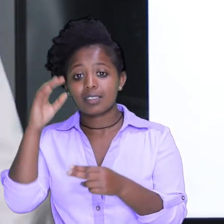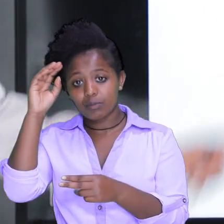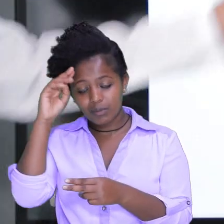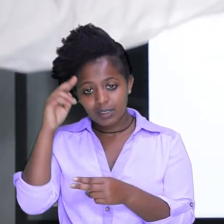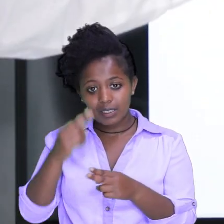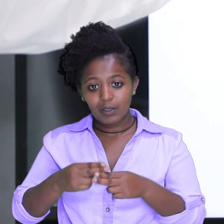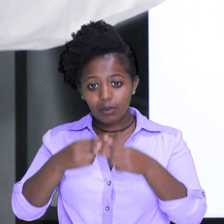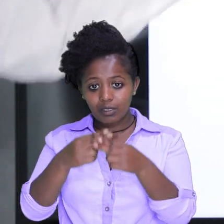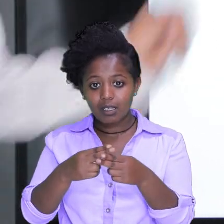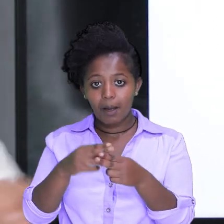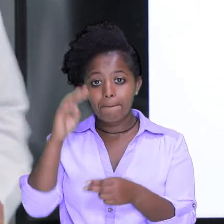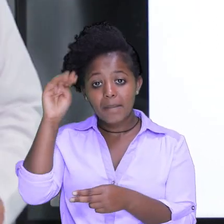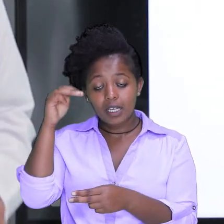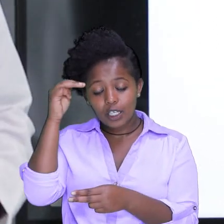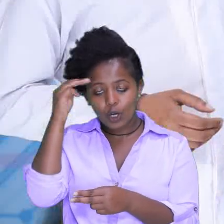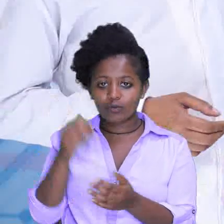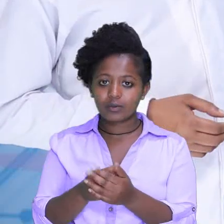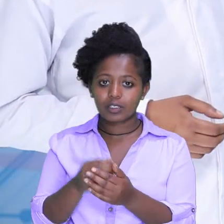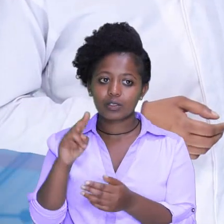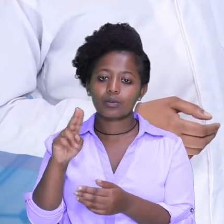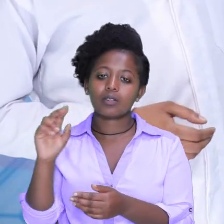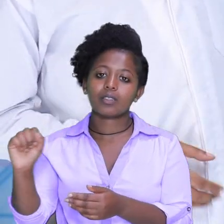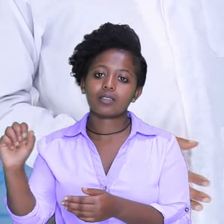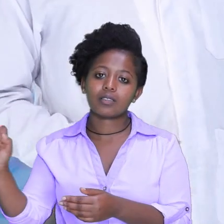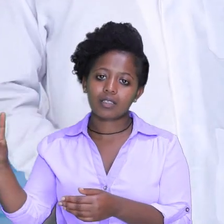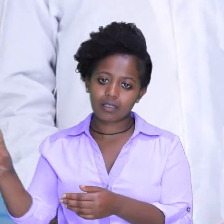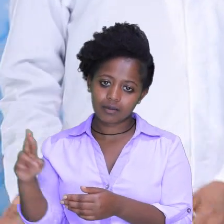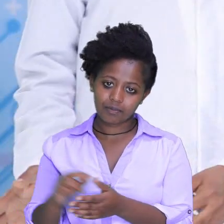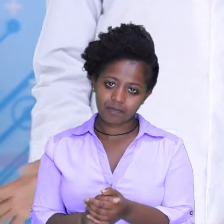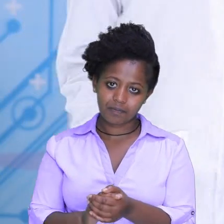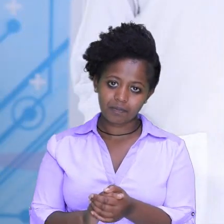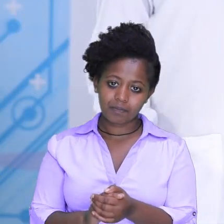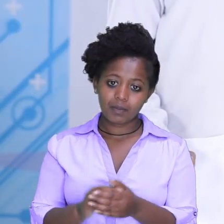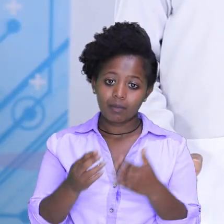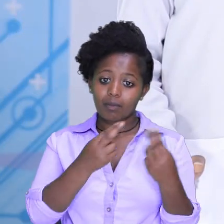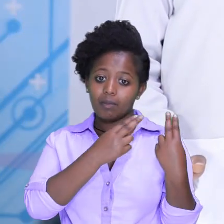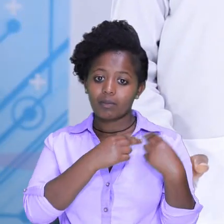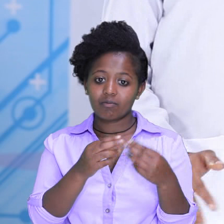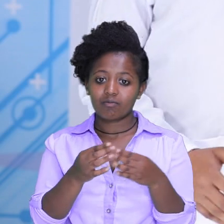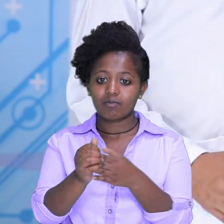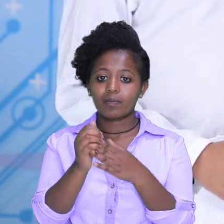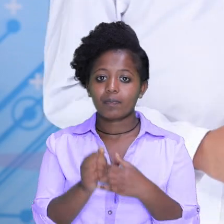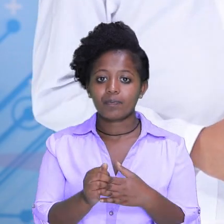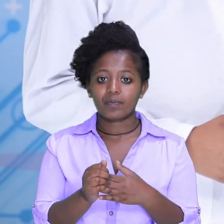of Melenkov. He was USSR diplomat. The third one,